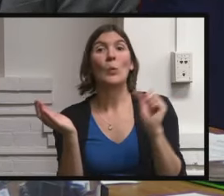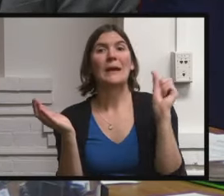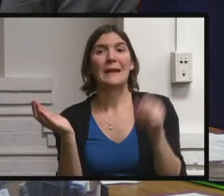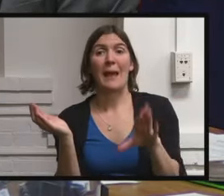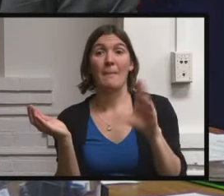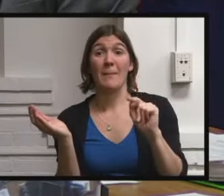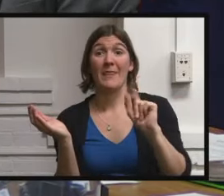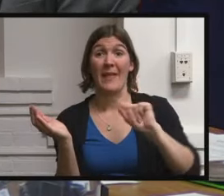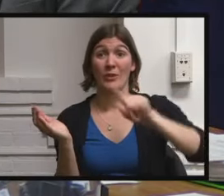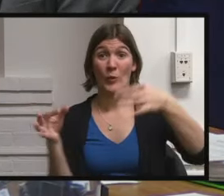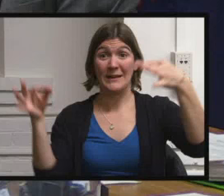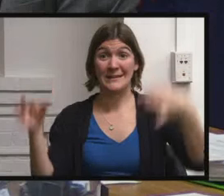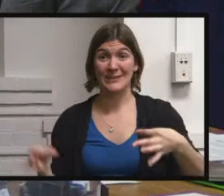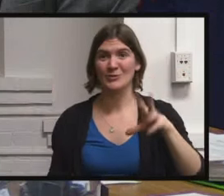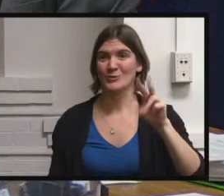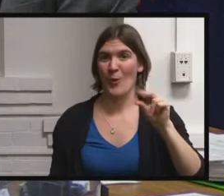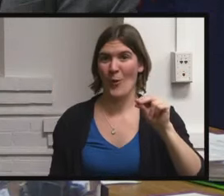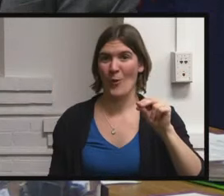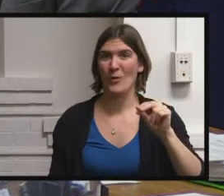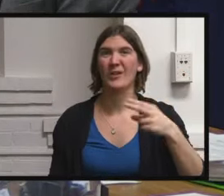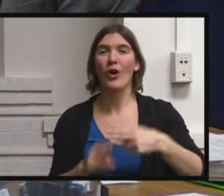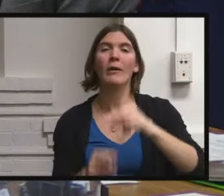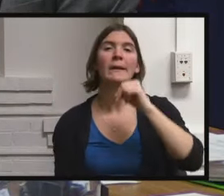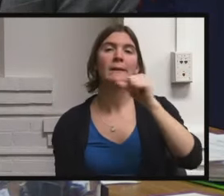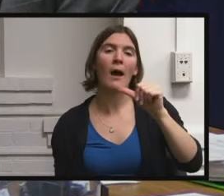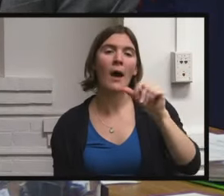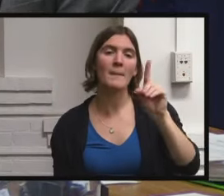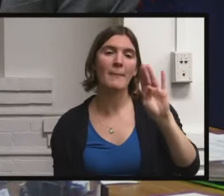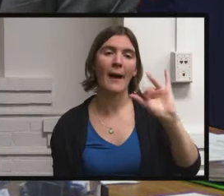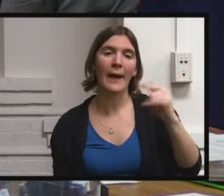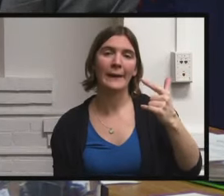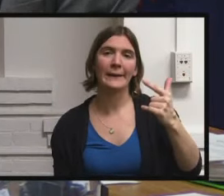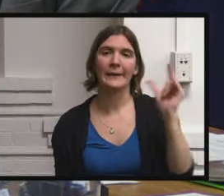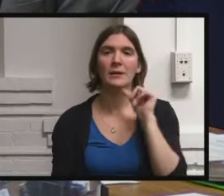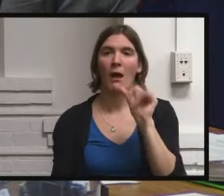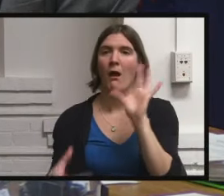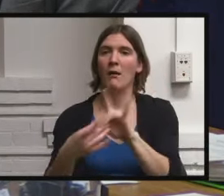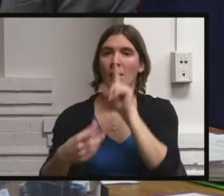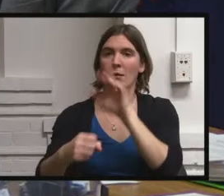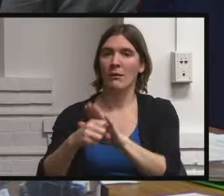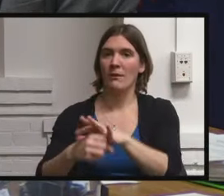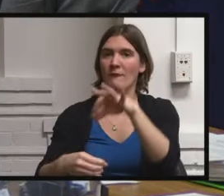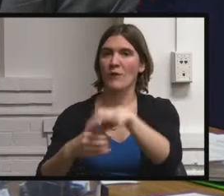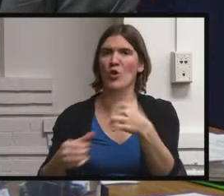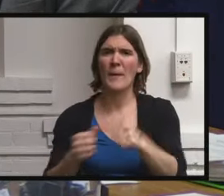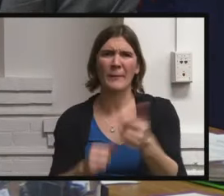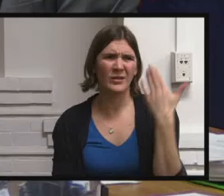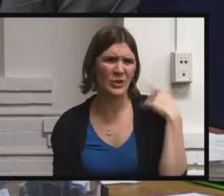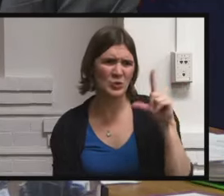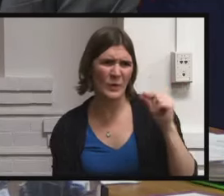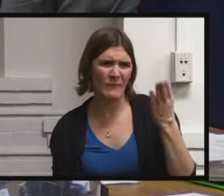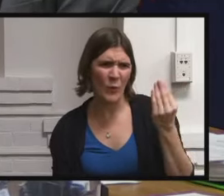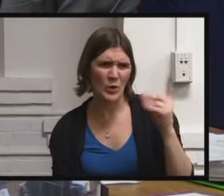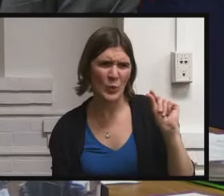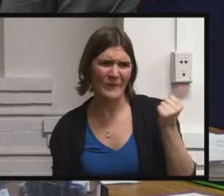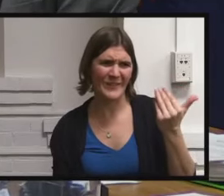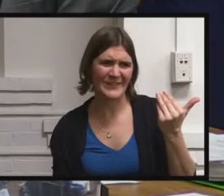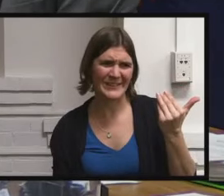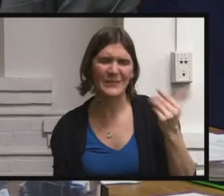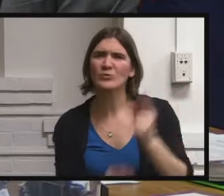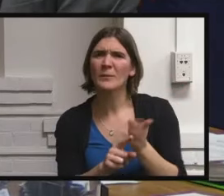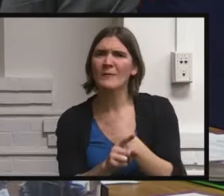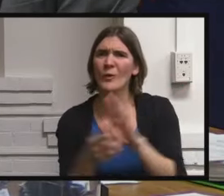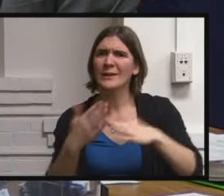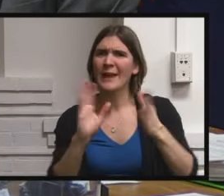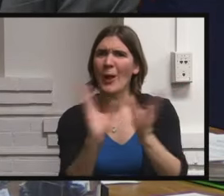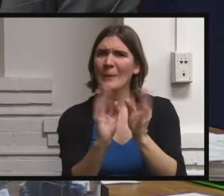it may need to be similar to the non-binding vote that we had either in 2014 or 13 before town